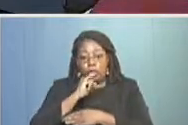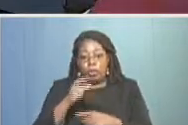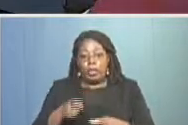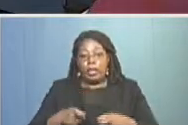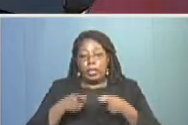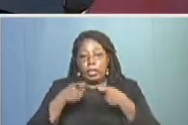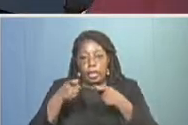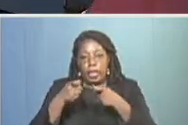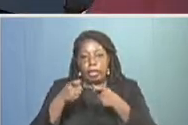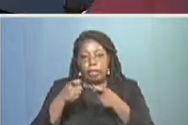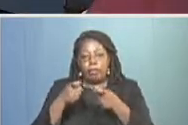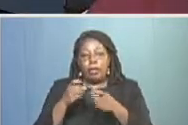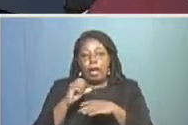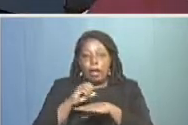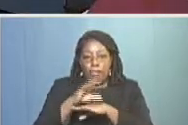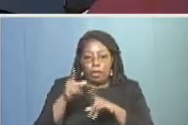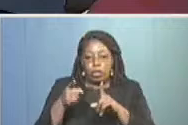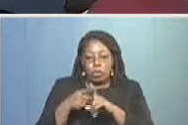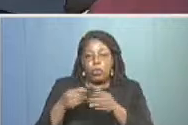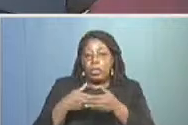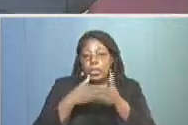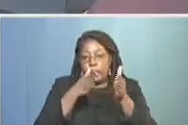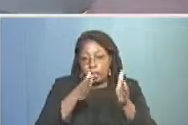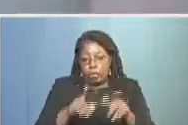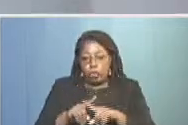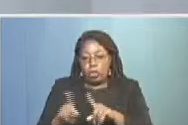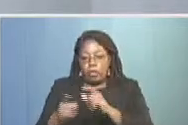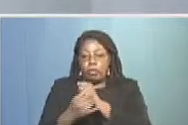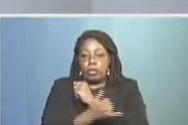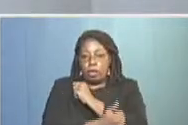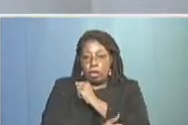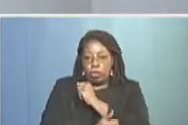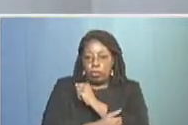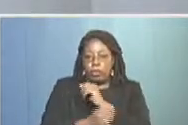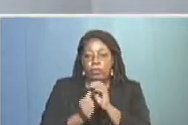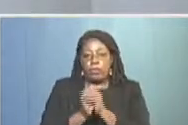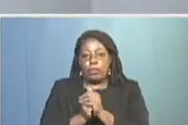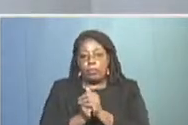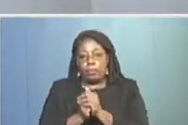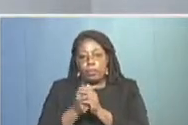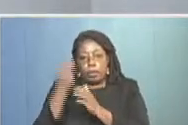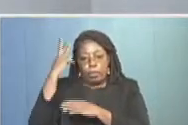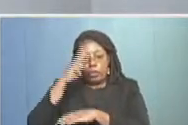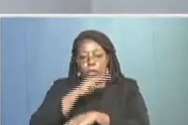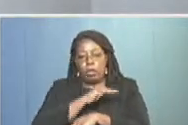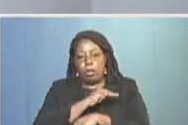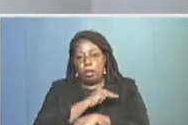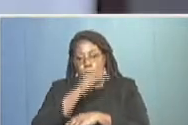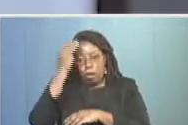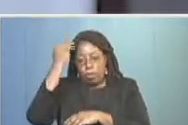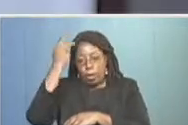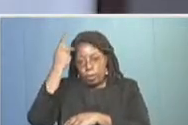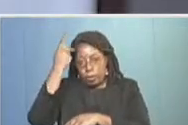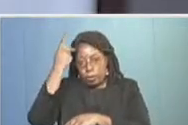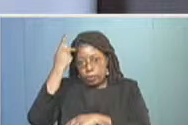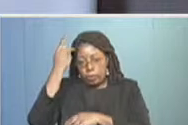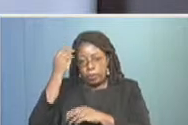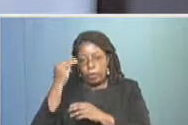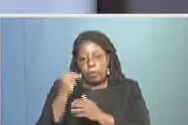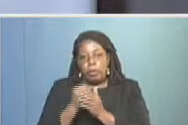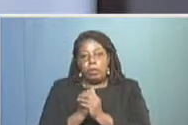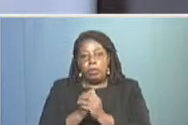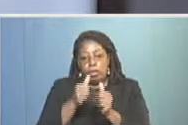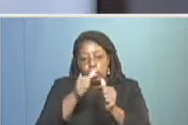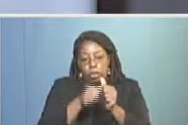piece of advice to the leaders of the respective countries. Mr. Premier and Mr. Prime Minister, you